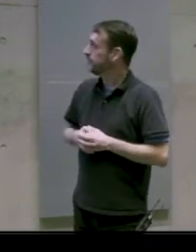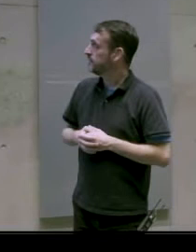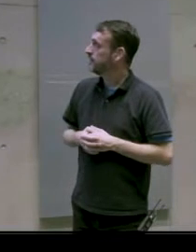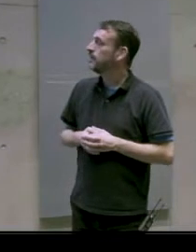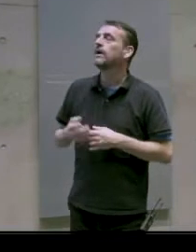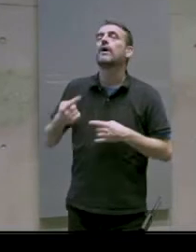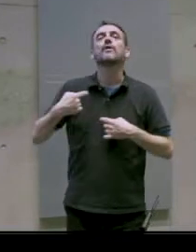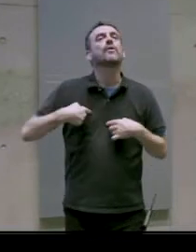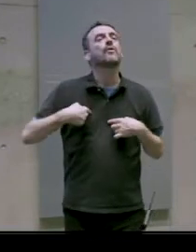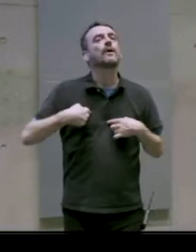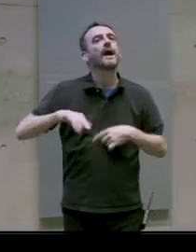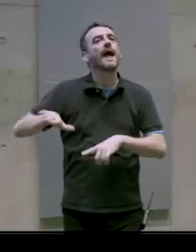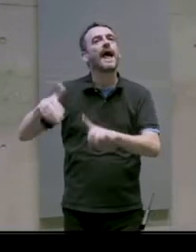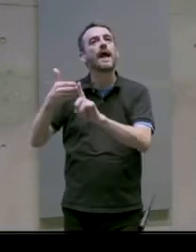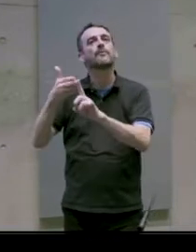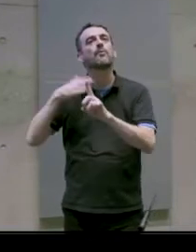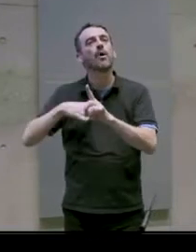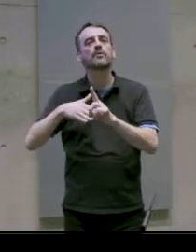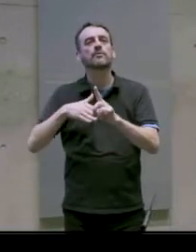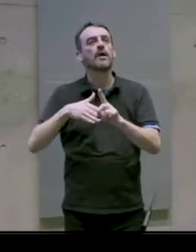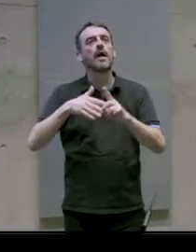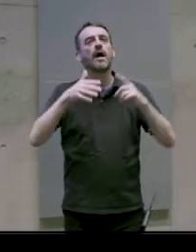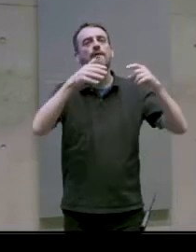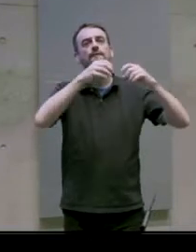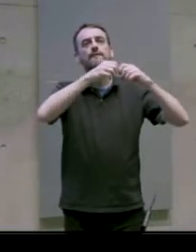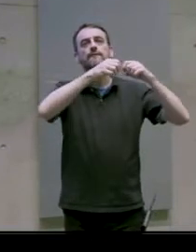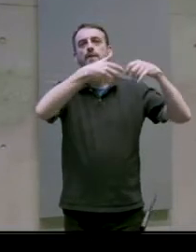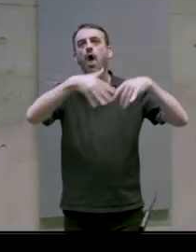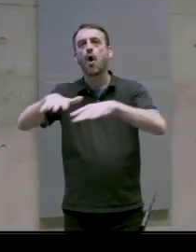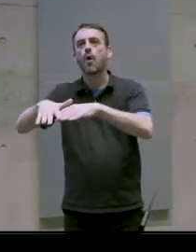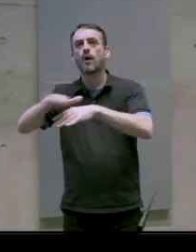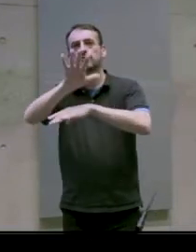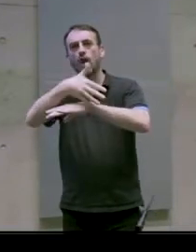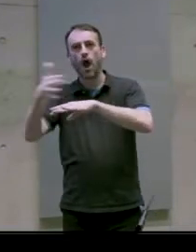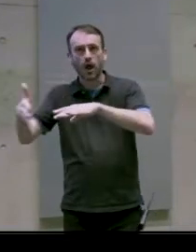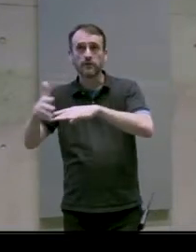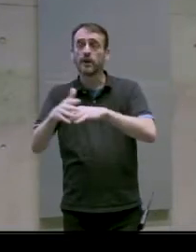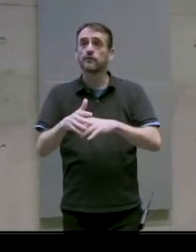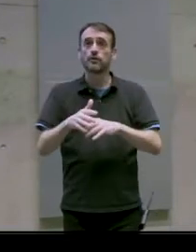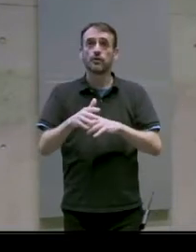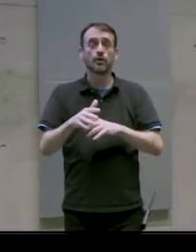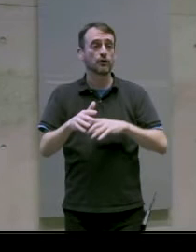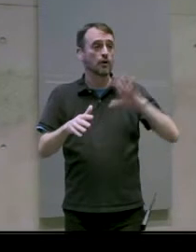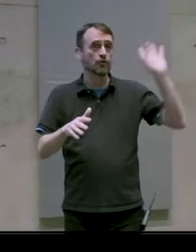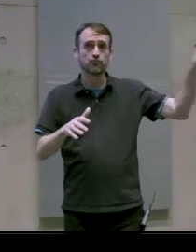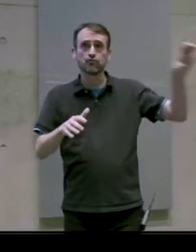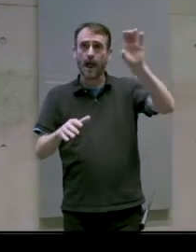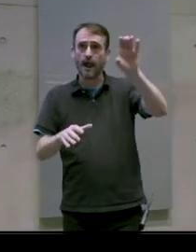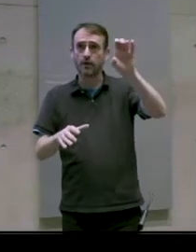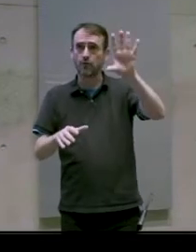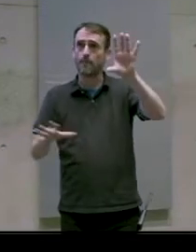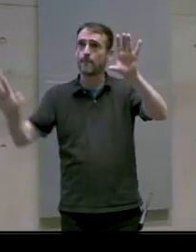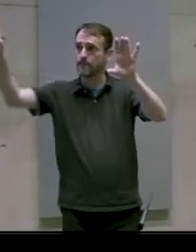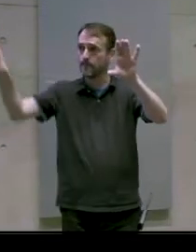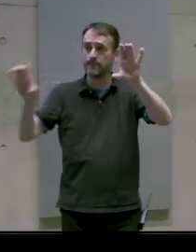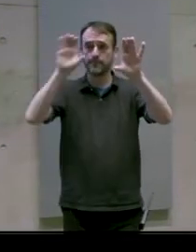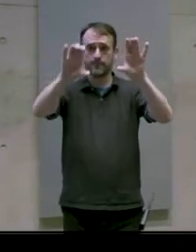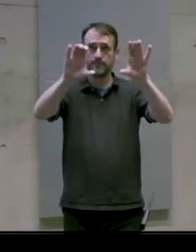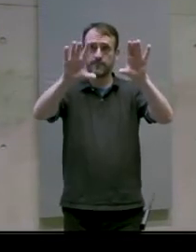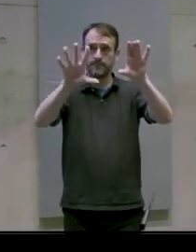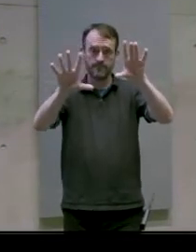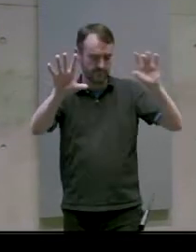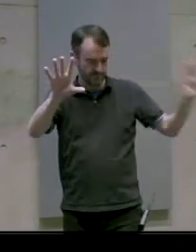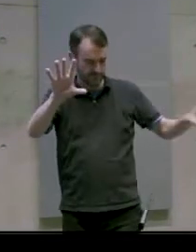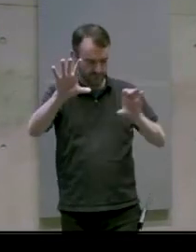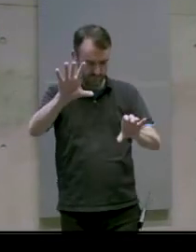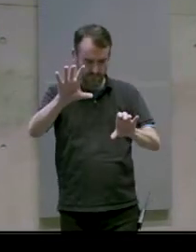set out to make it just like a flowchart. It's drag and drop, and we've given a set of definite things.